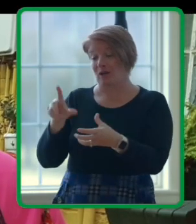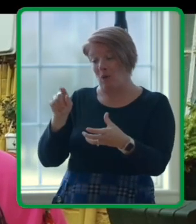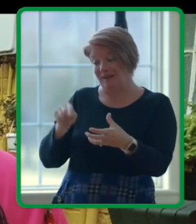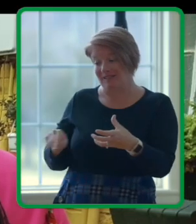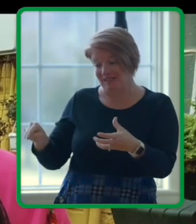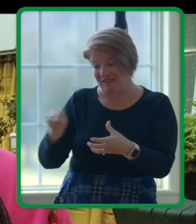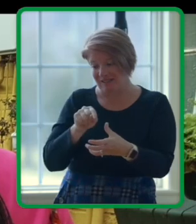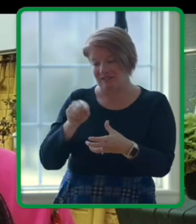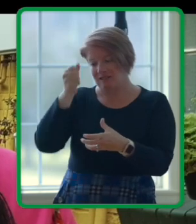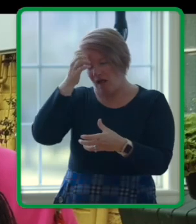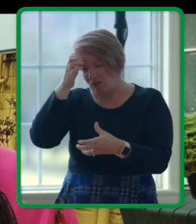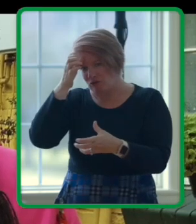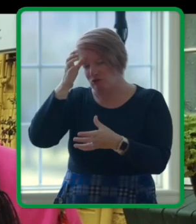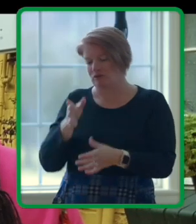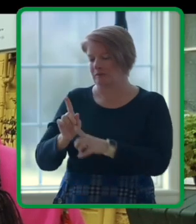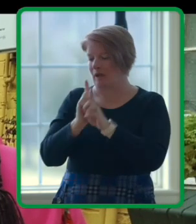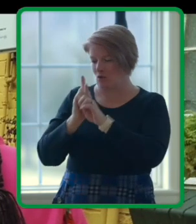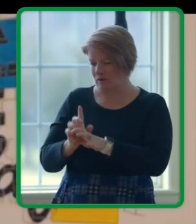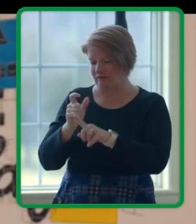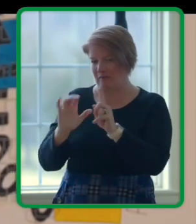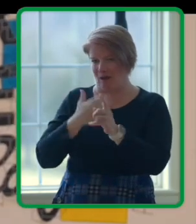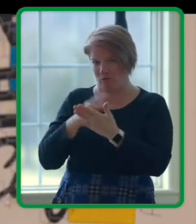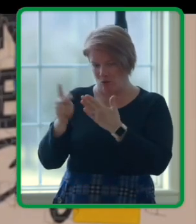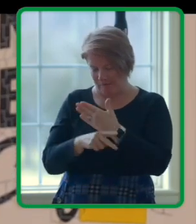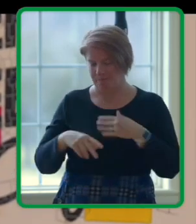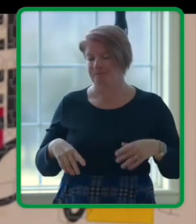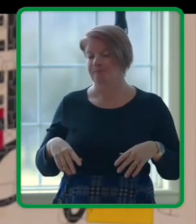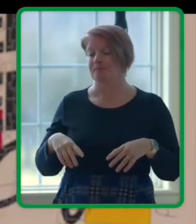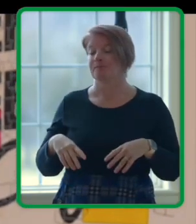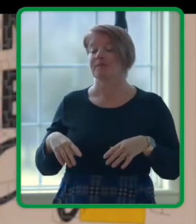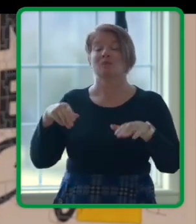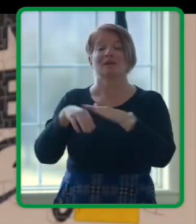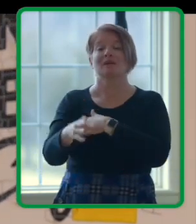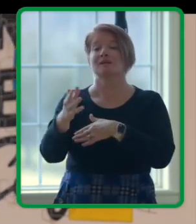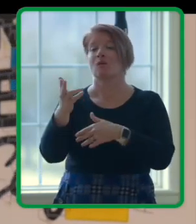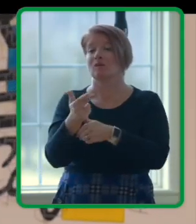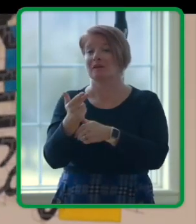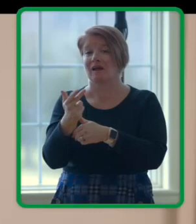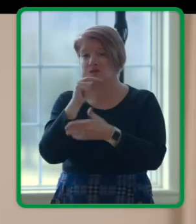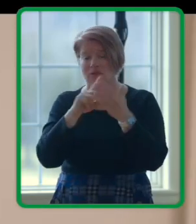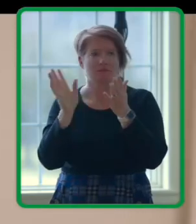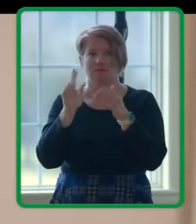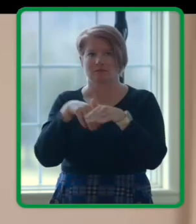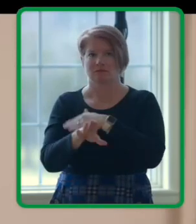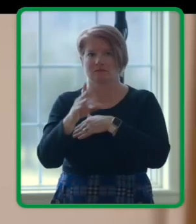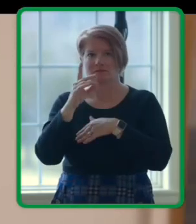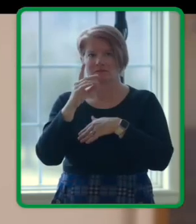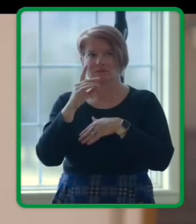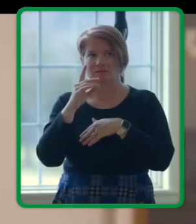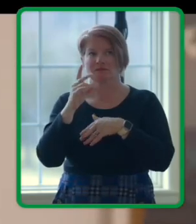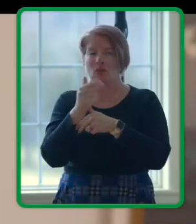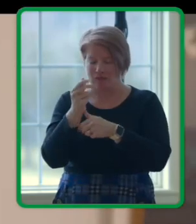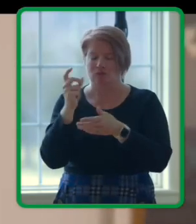scholars and mentors of the Rites of Passage and Empowerment Program. Went to the front desk to check in. My card didn't work, so we could not pay for